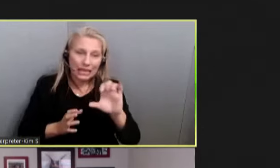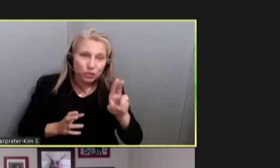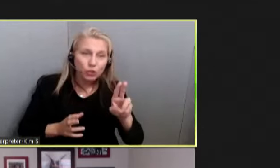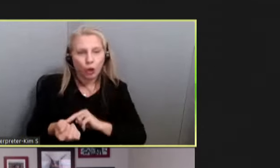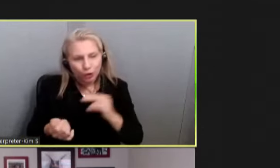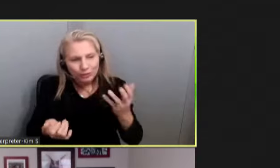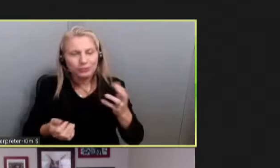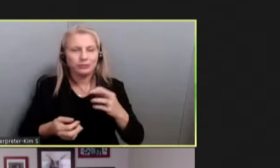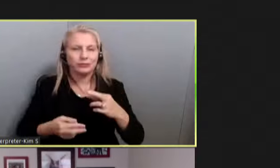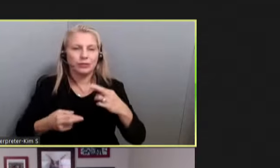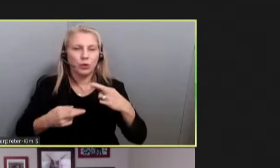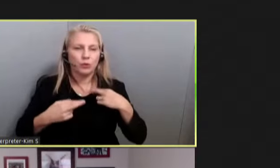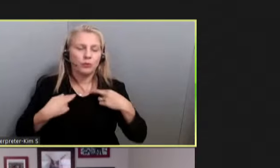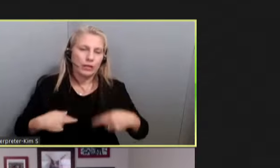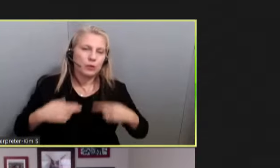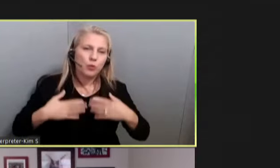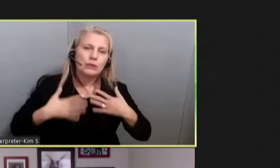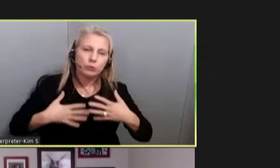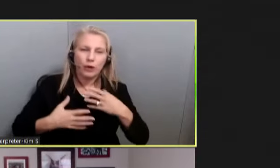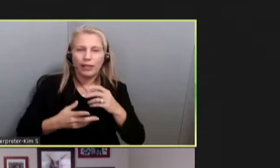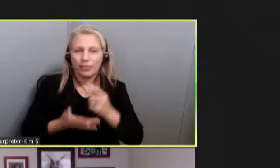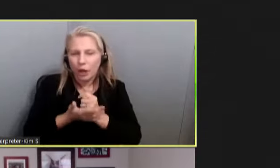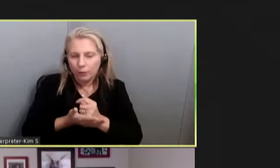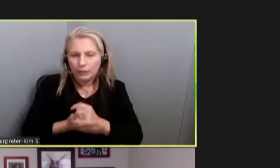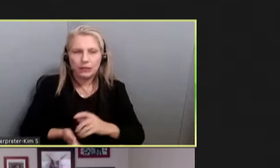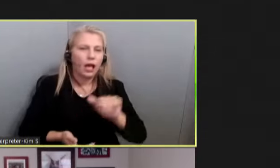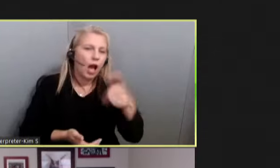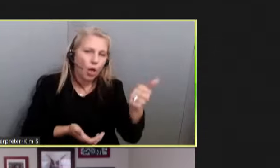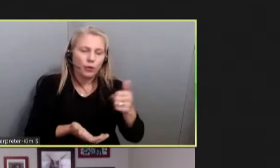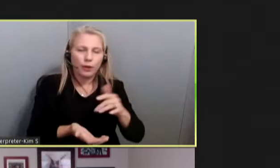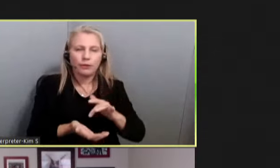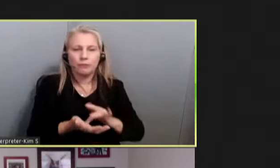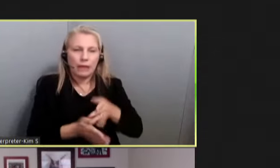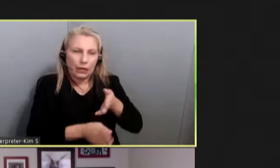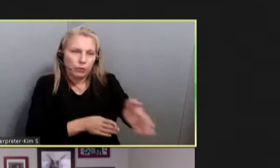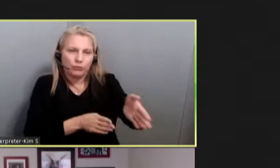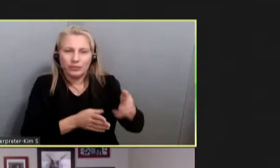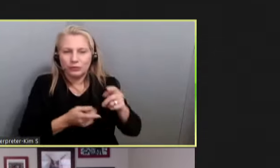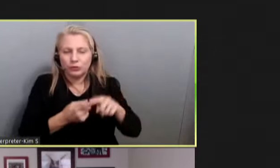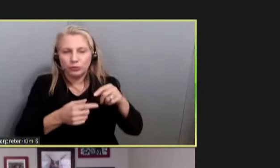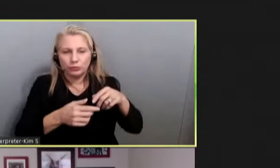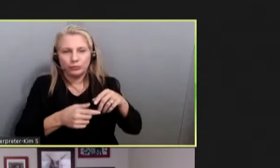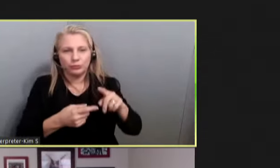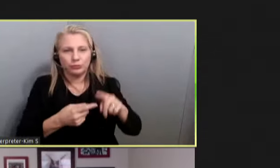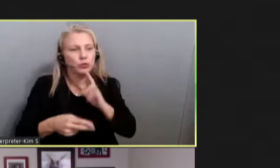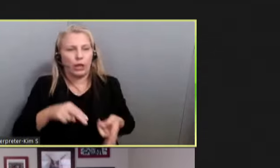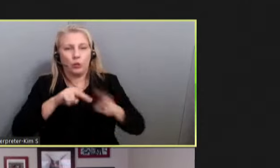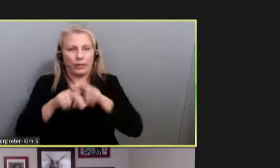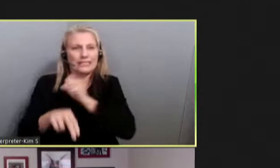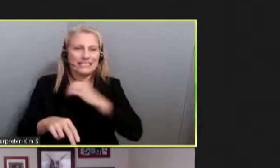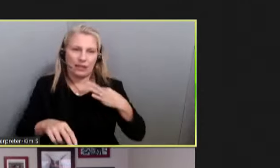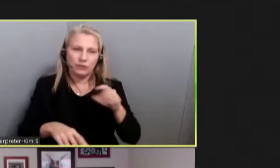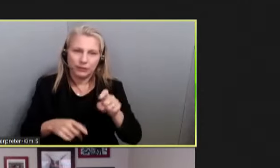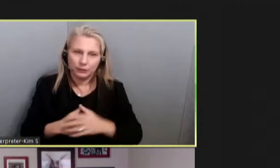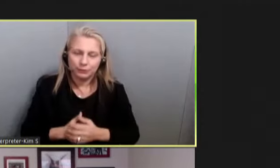nurses, respiratory therapists, other medical providers to really staff up those beds that we're identifying.